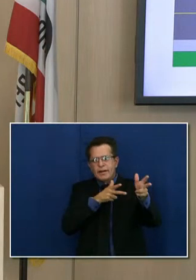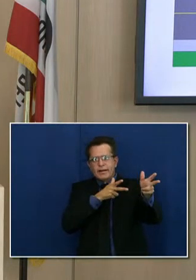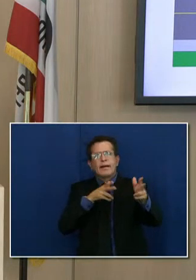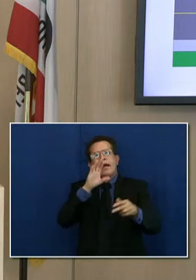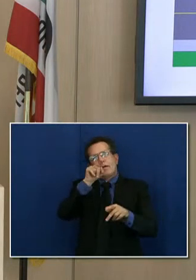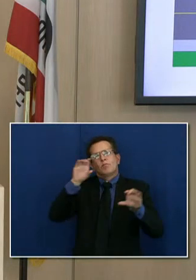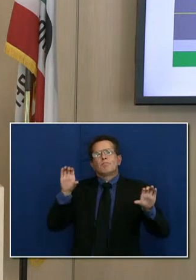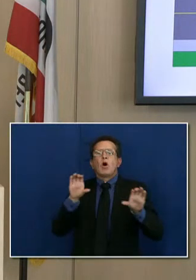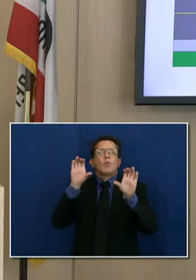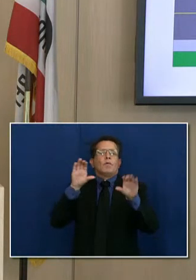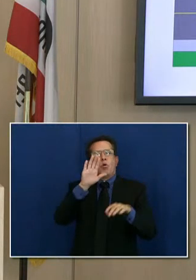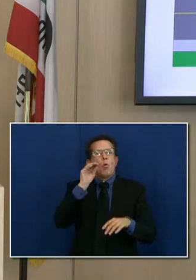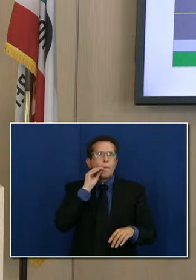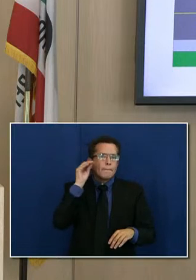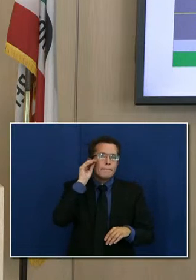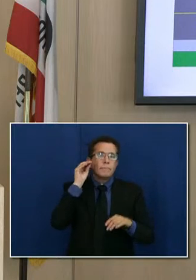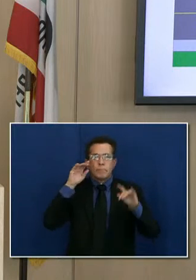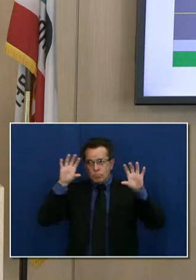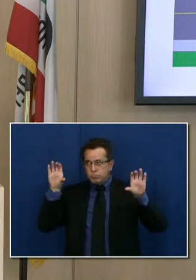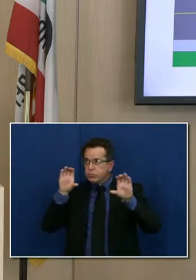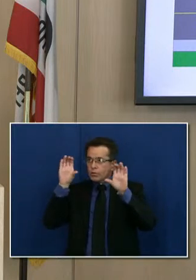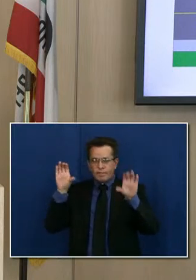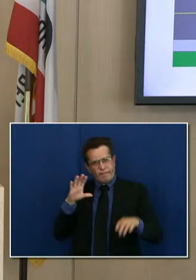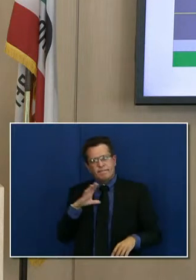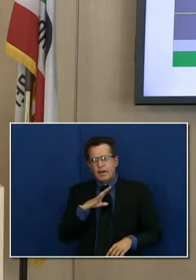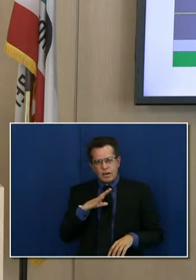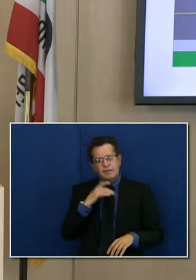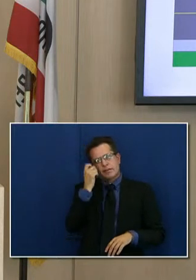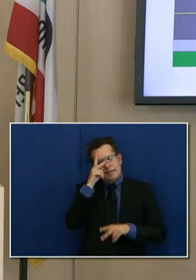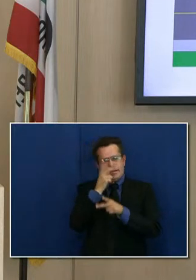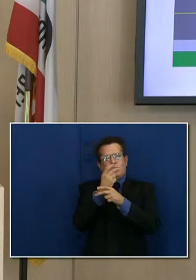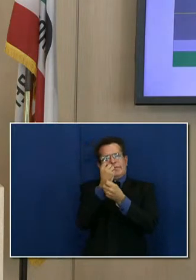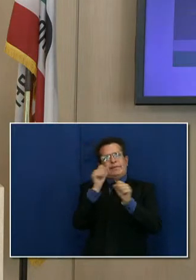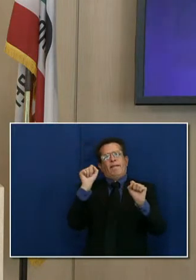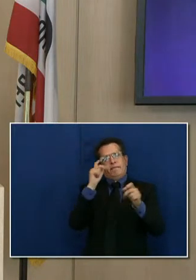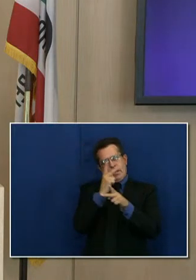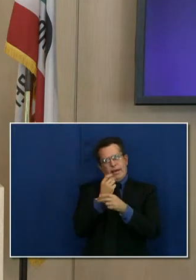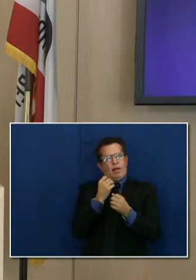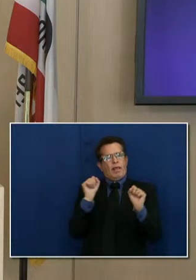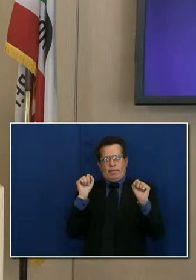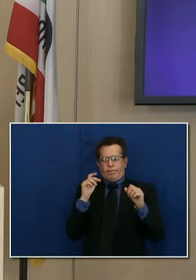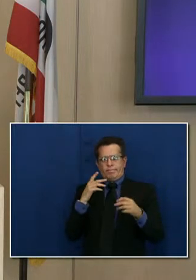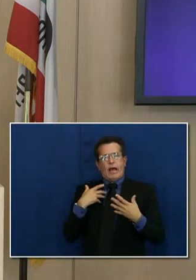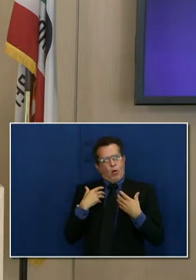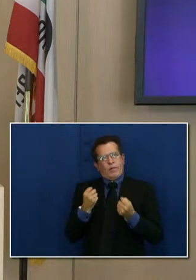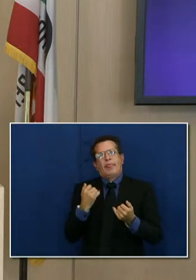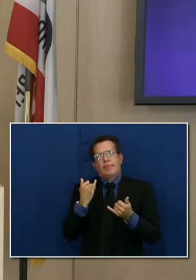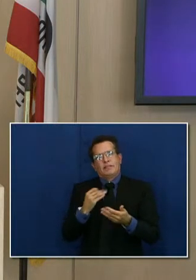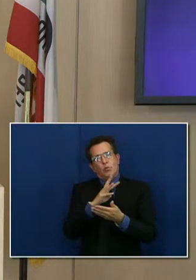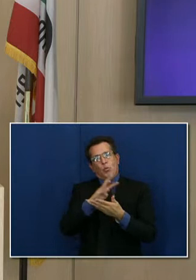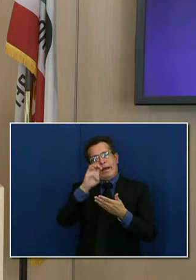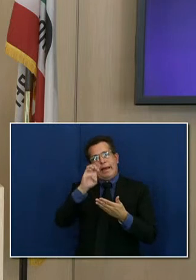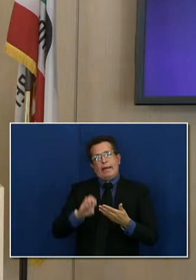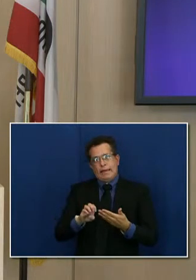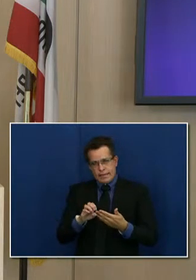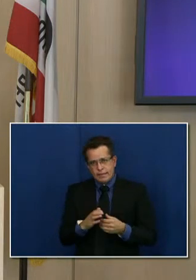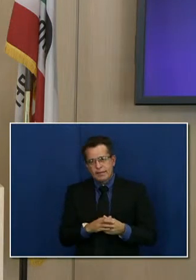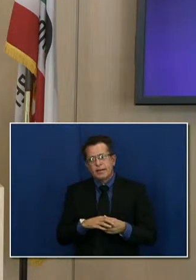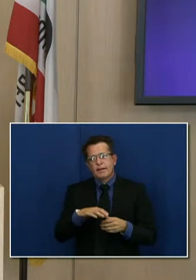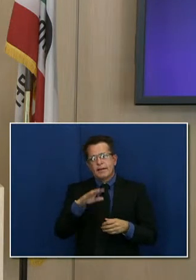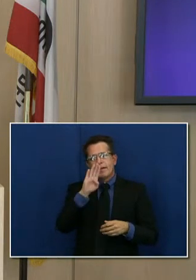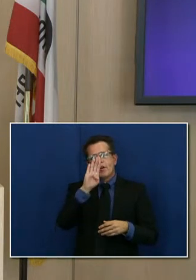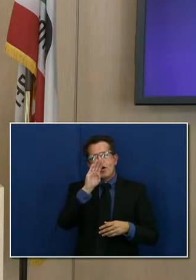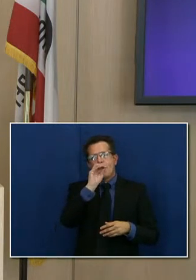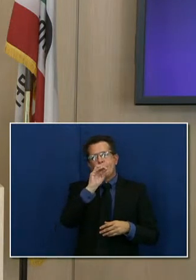Halloween-themed decorations. Please be safe and stay healthy this holiday weekend. A boo and a